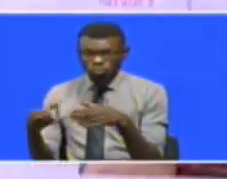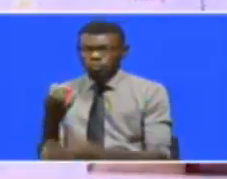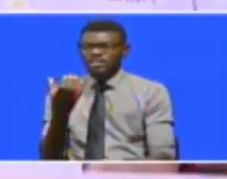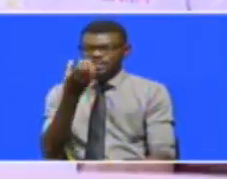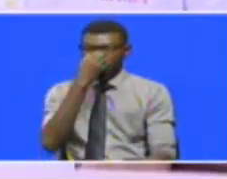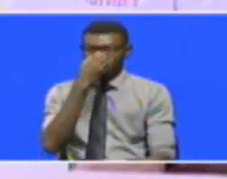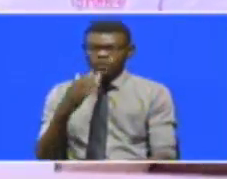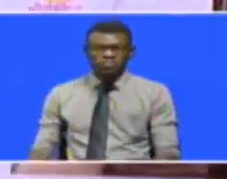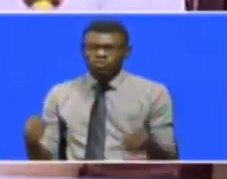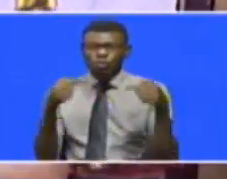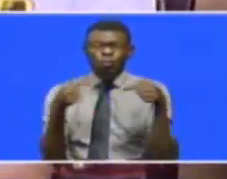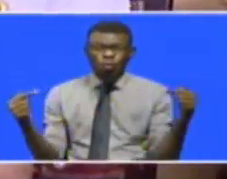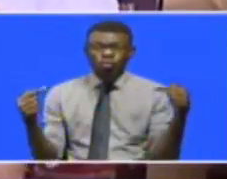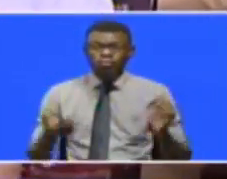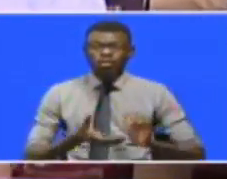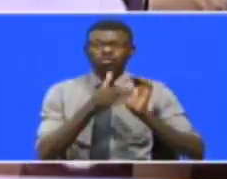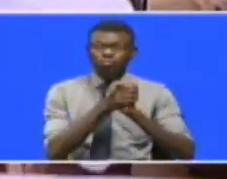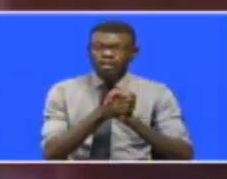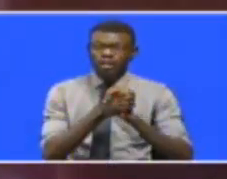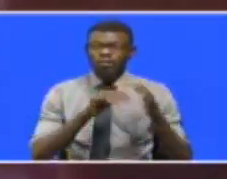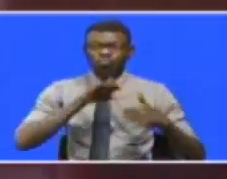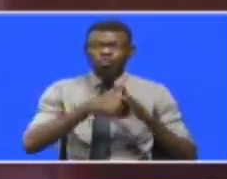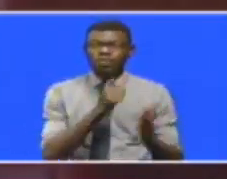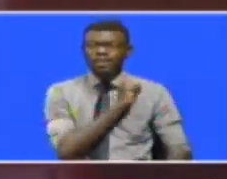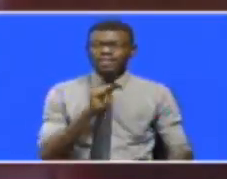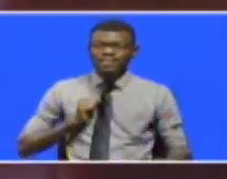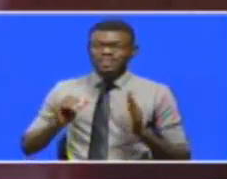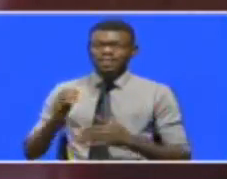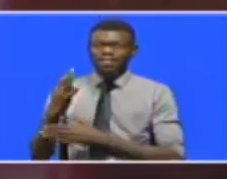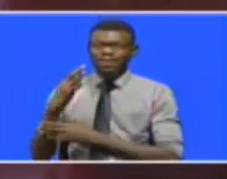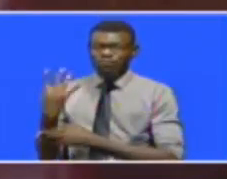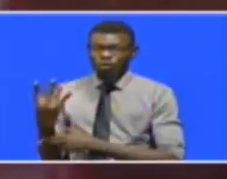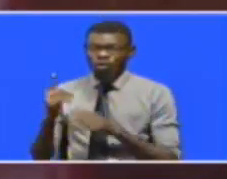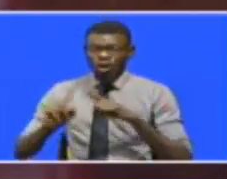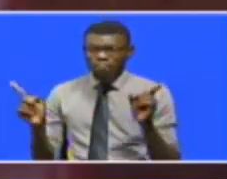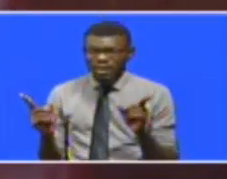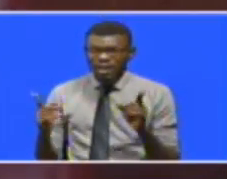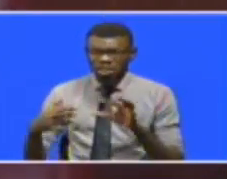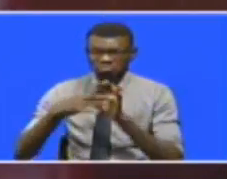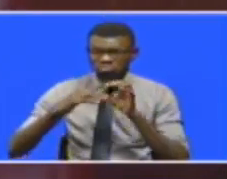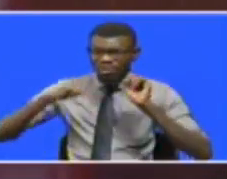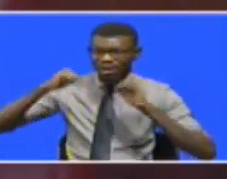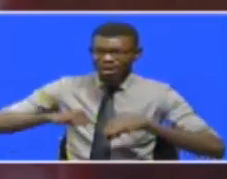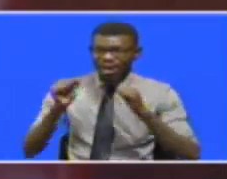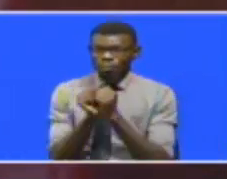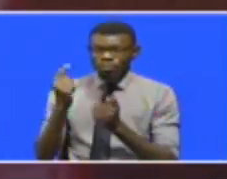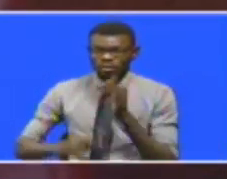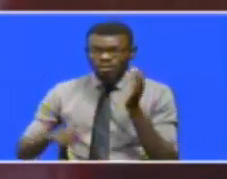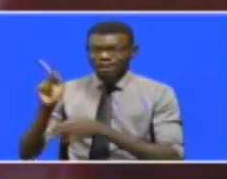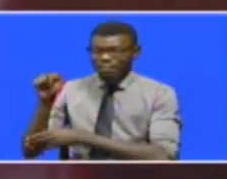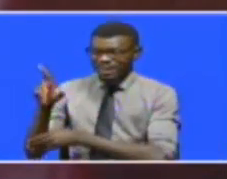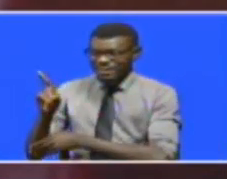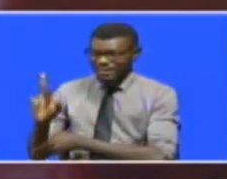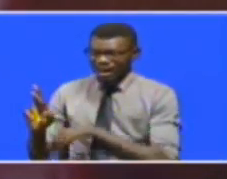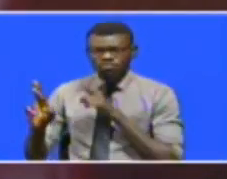meeting. Jubilee has 34 senators in this House. We only have a coalition agreement with PDR. That makes